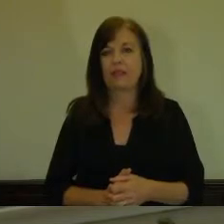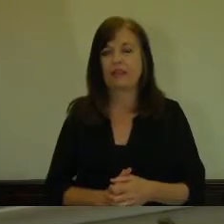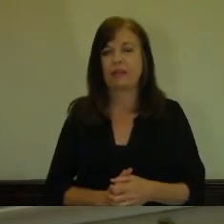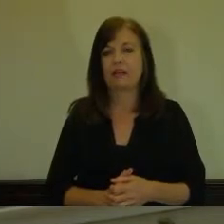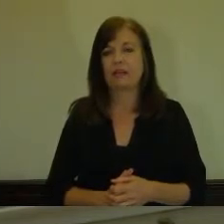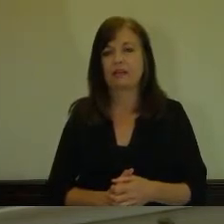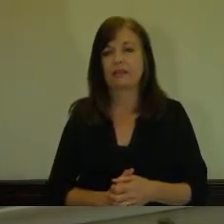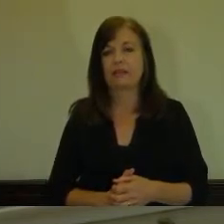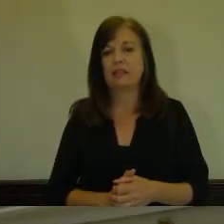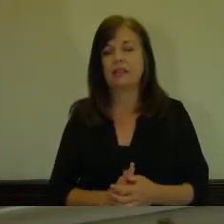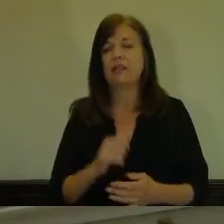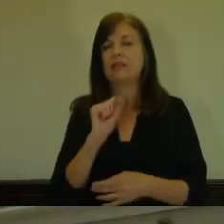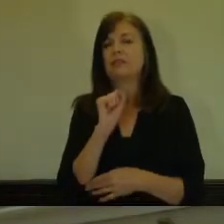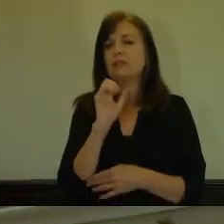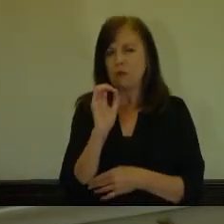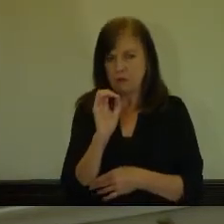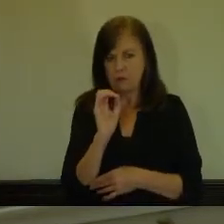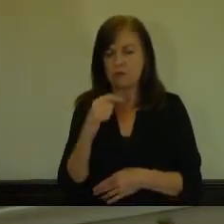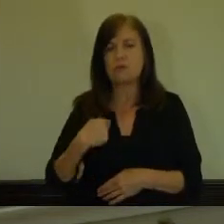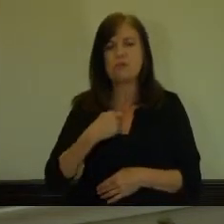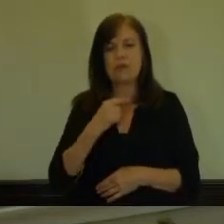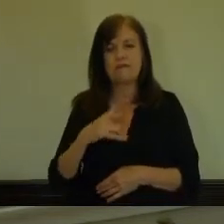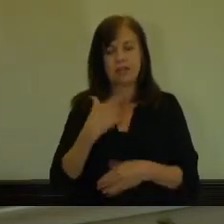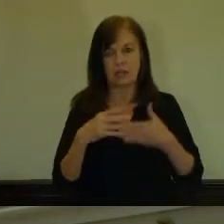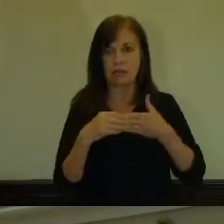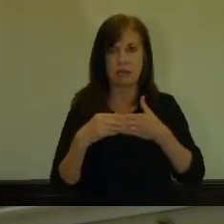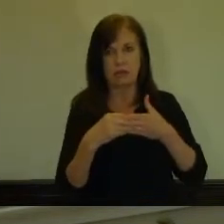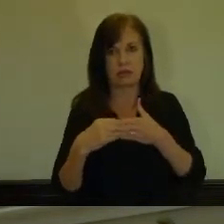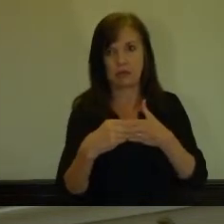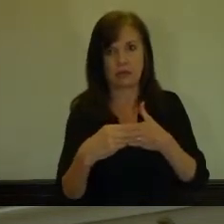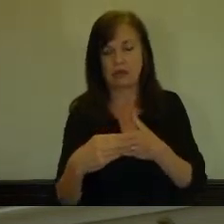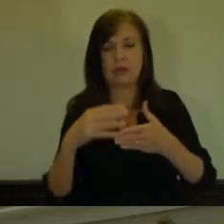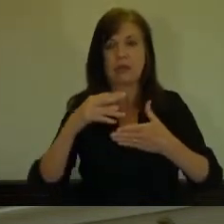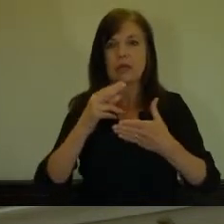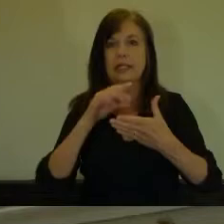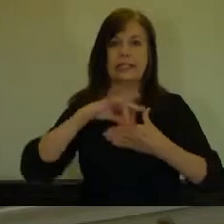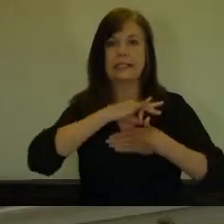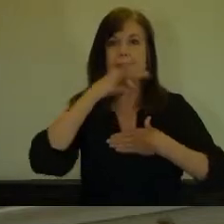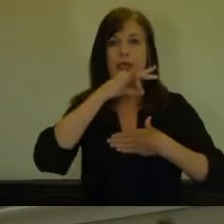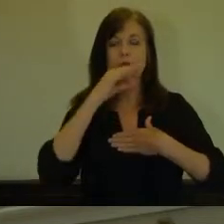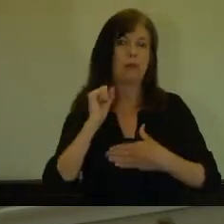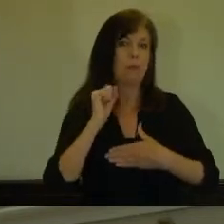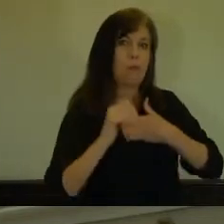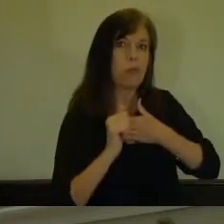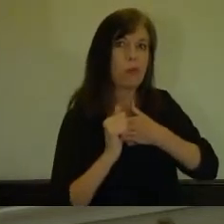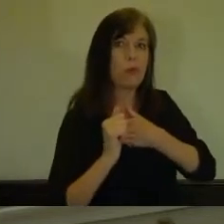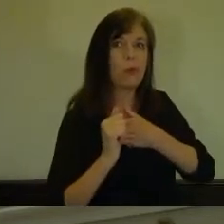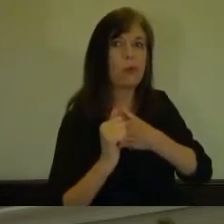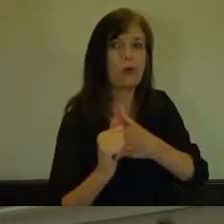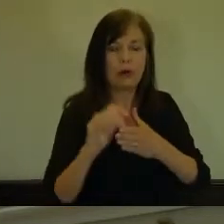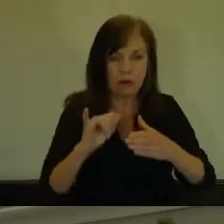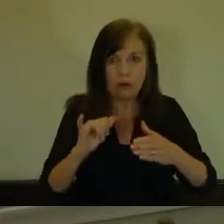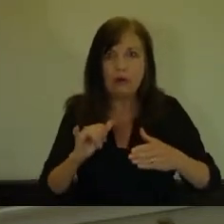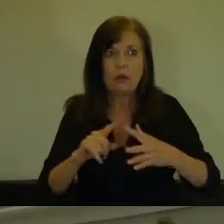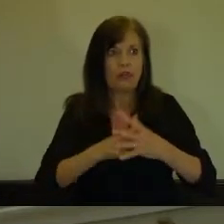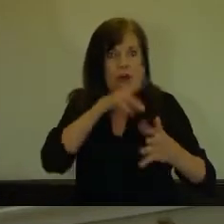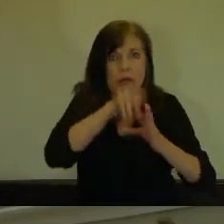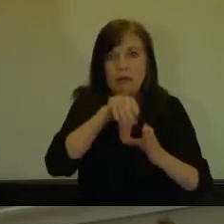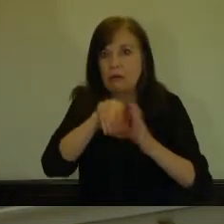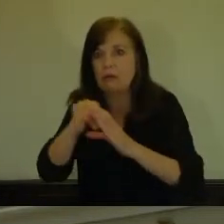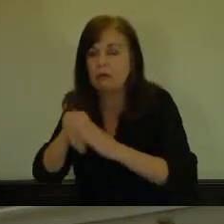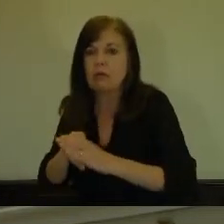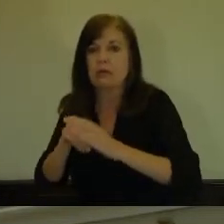And so we're being led, I believe, by the Spirit to do the work in these moments of justice and